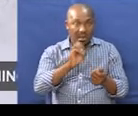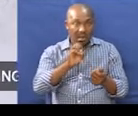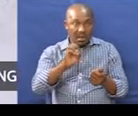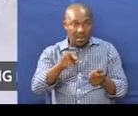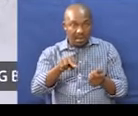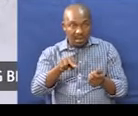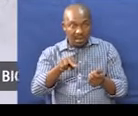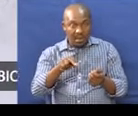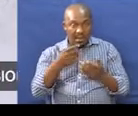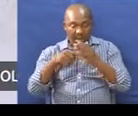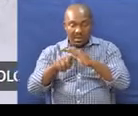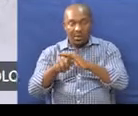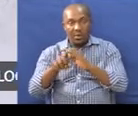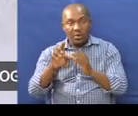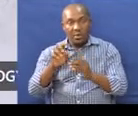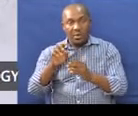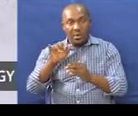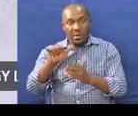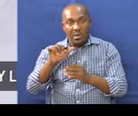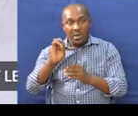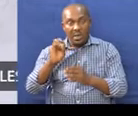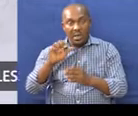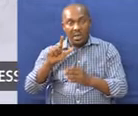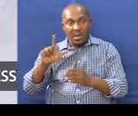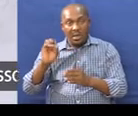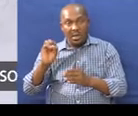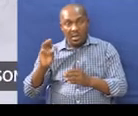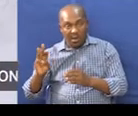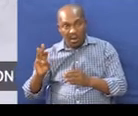and to yellow, orange,